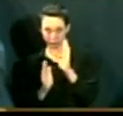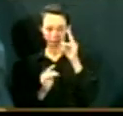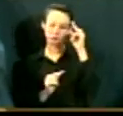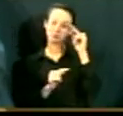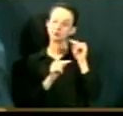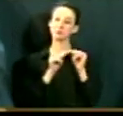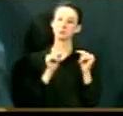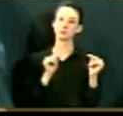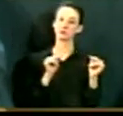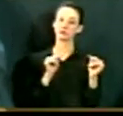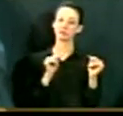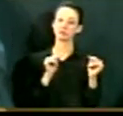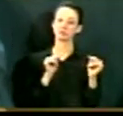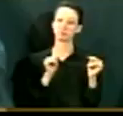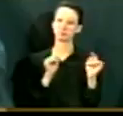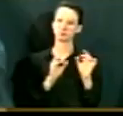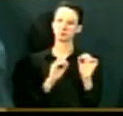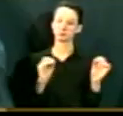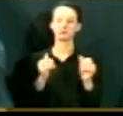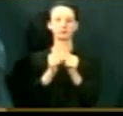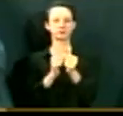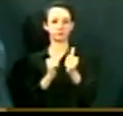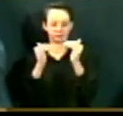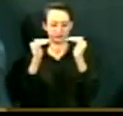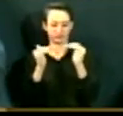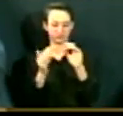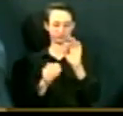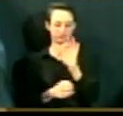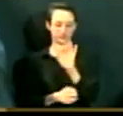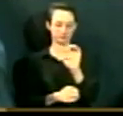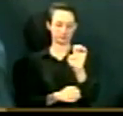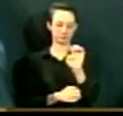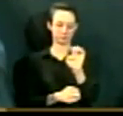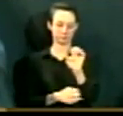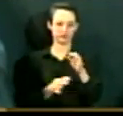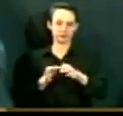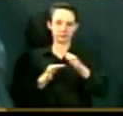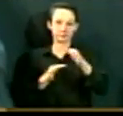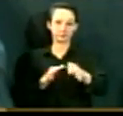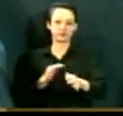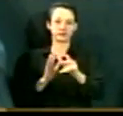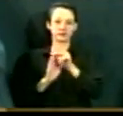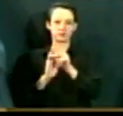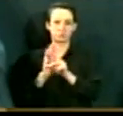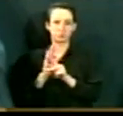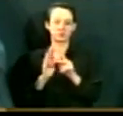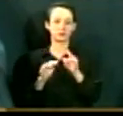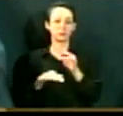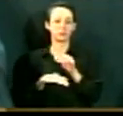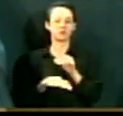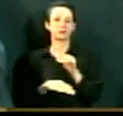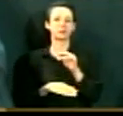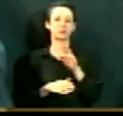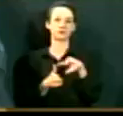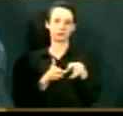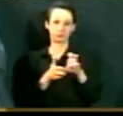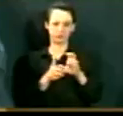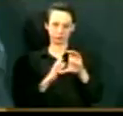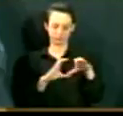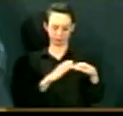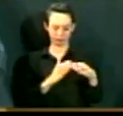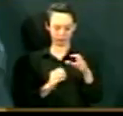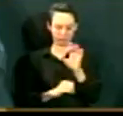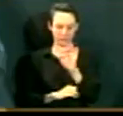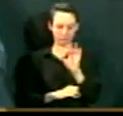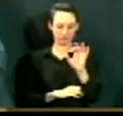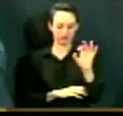All opposed? Motion carries. Item 9E has been deferred to the Policy Review Committee. 9F, approve first